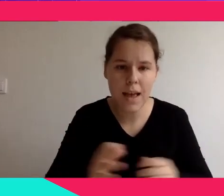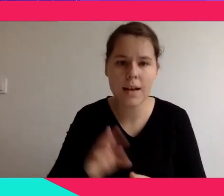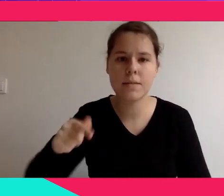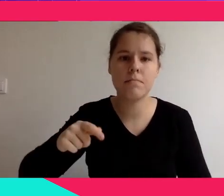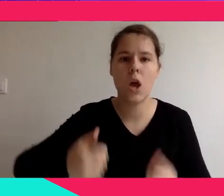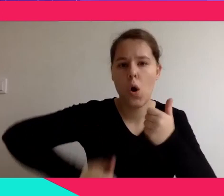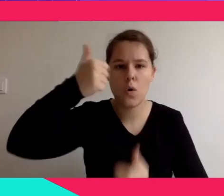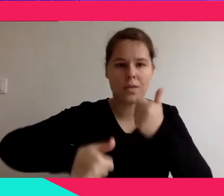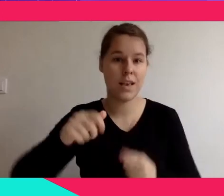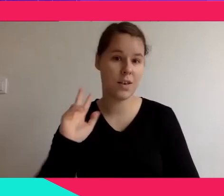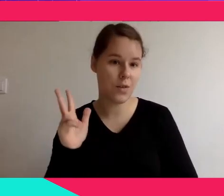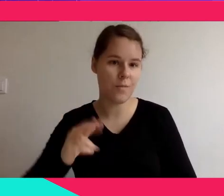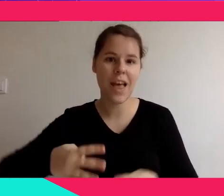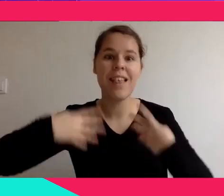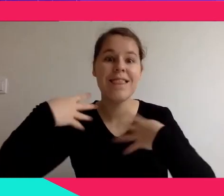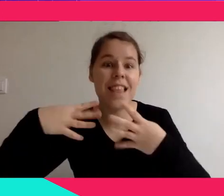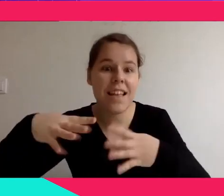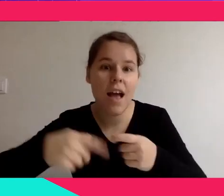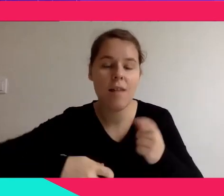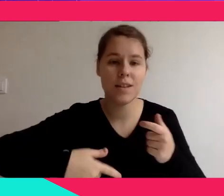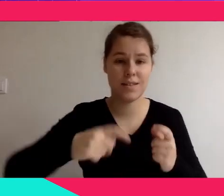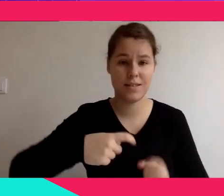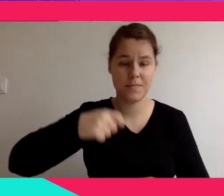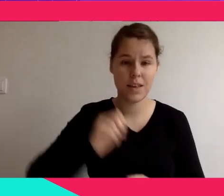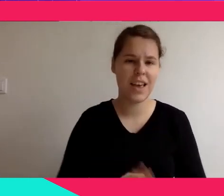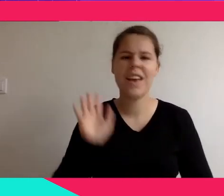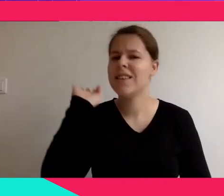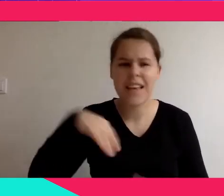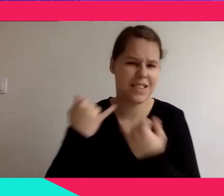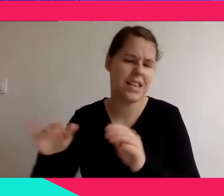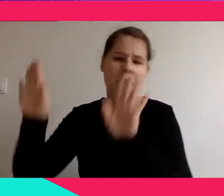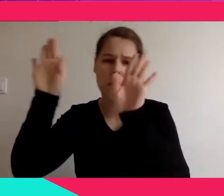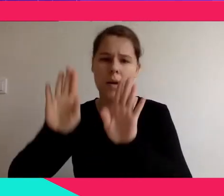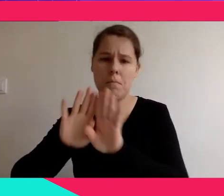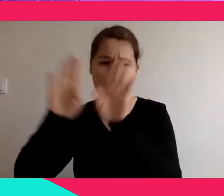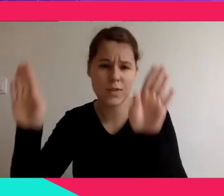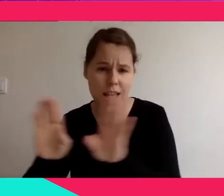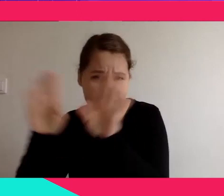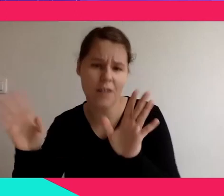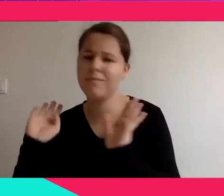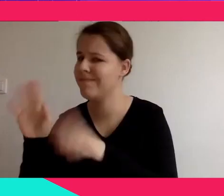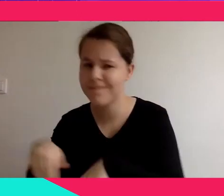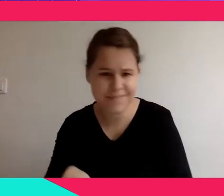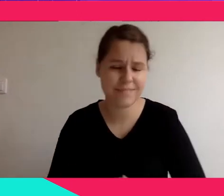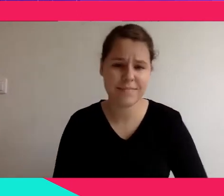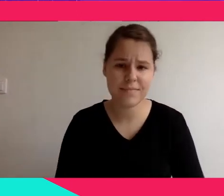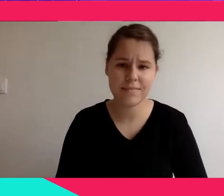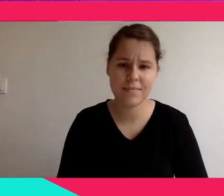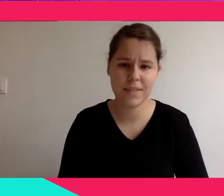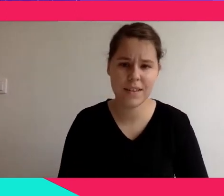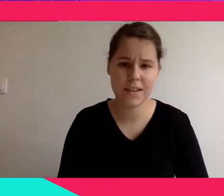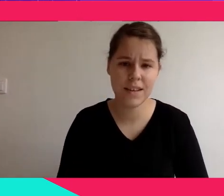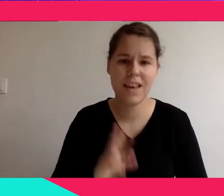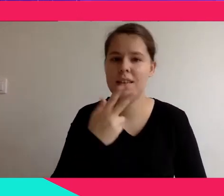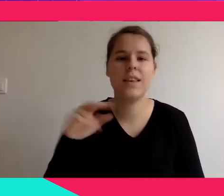or Prado or whatever. Yeah. But obviously we are not commercial institutions. We are not we don't have big